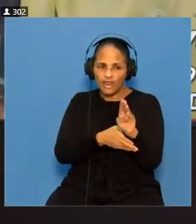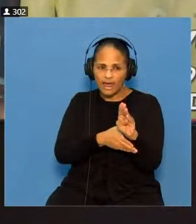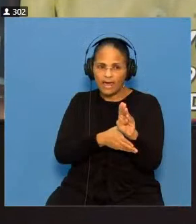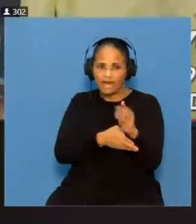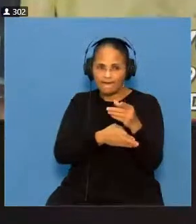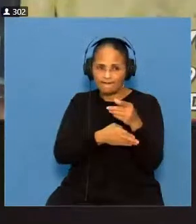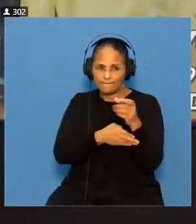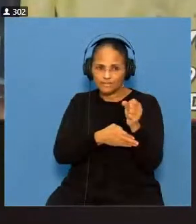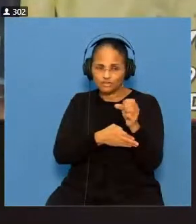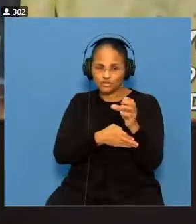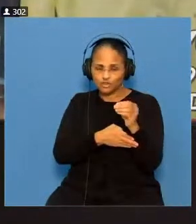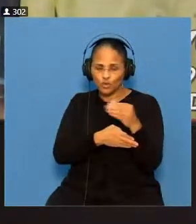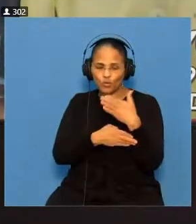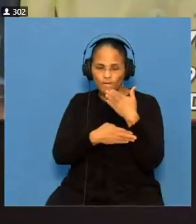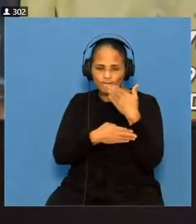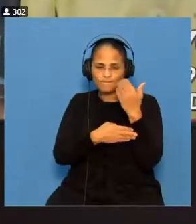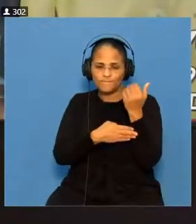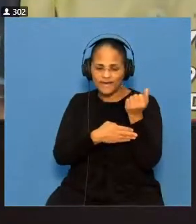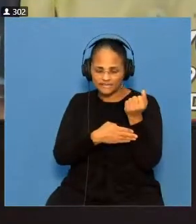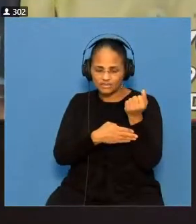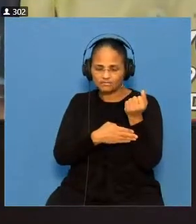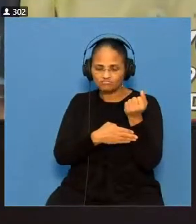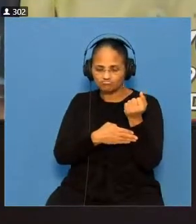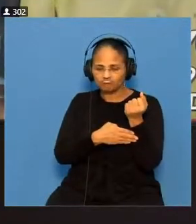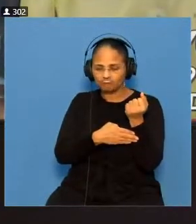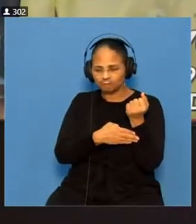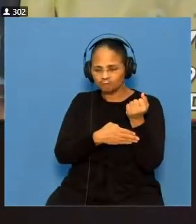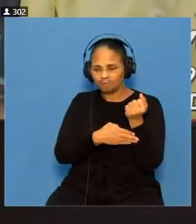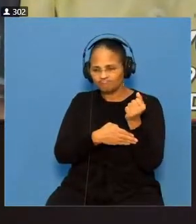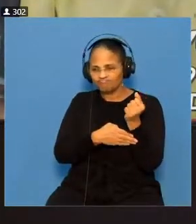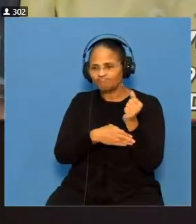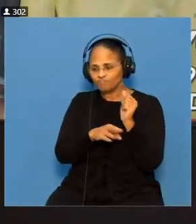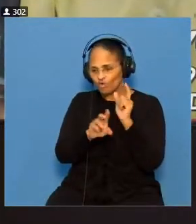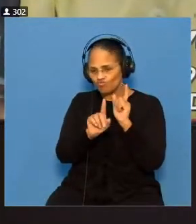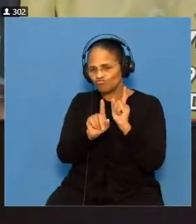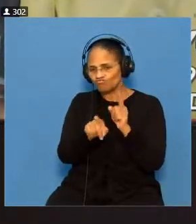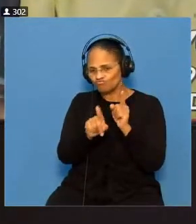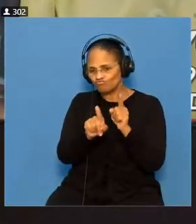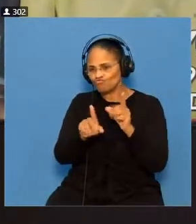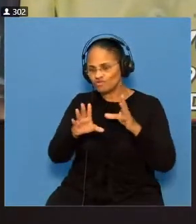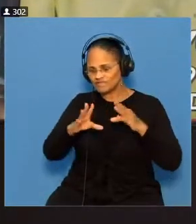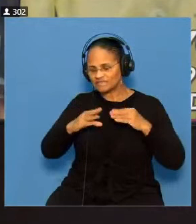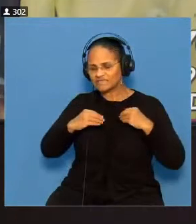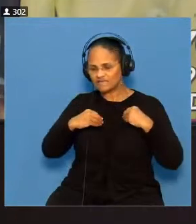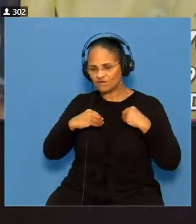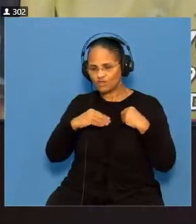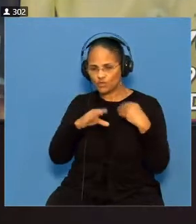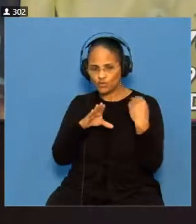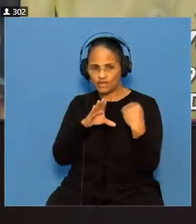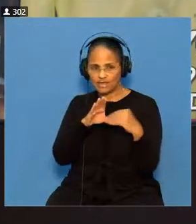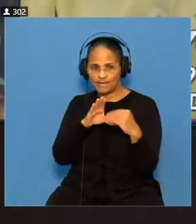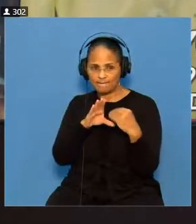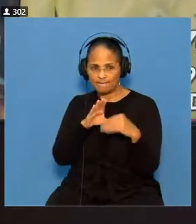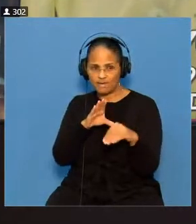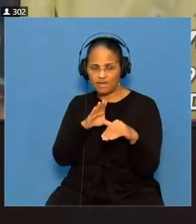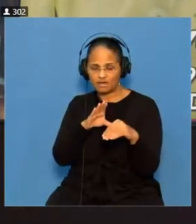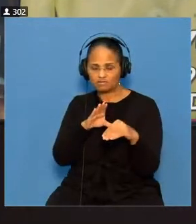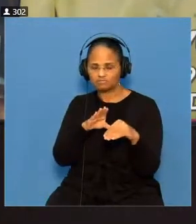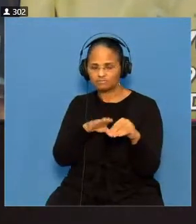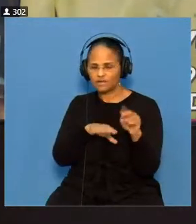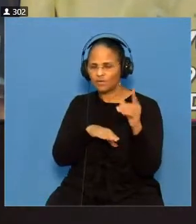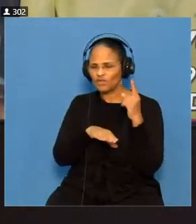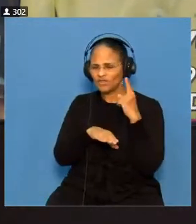to better address the issue concerning receiving results through the email system and so forth. And we're anticipating that